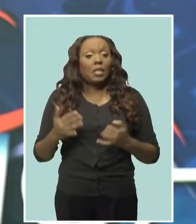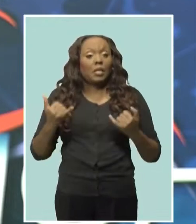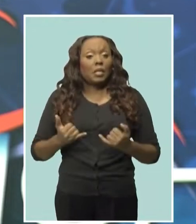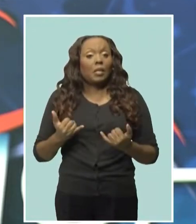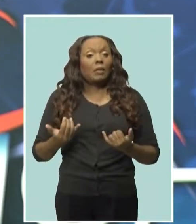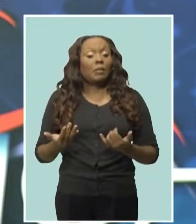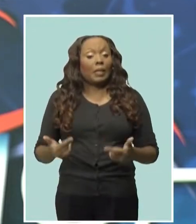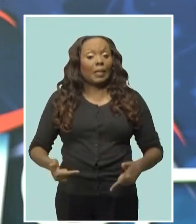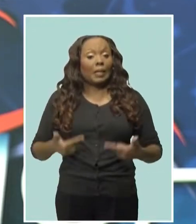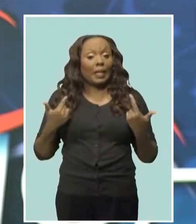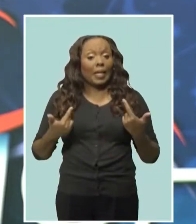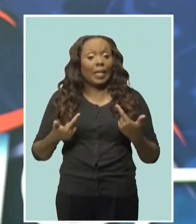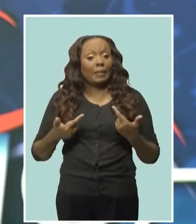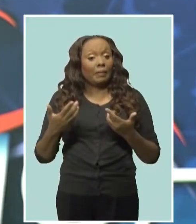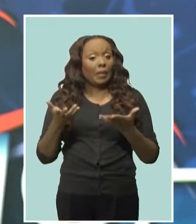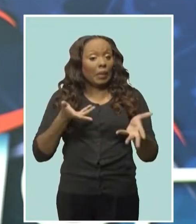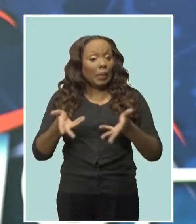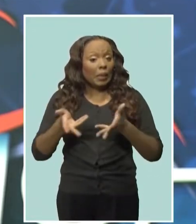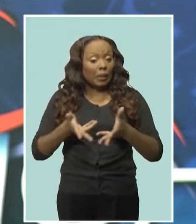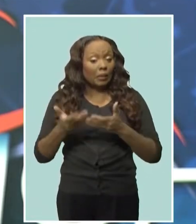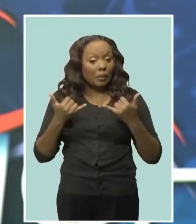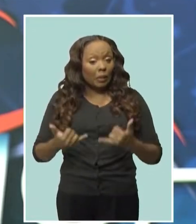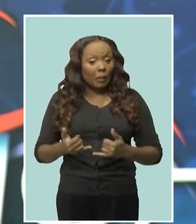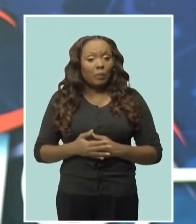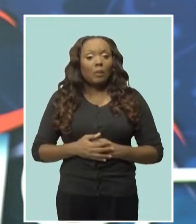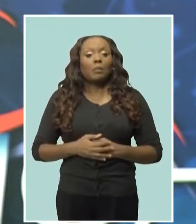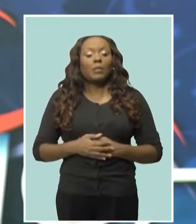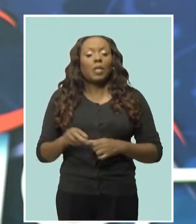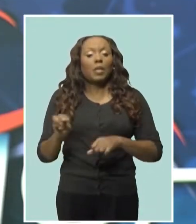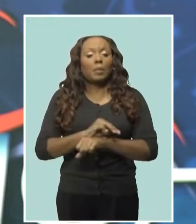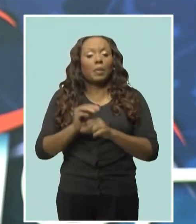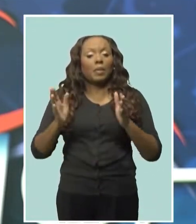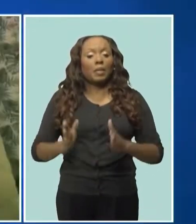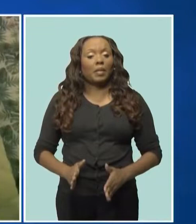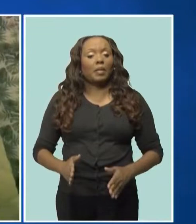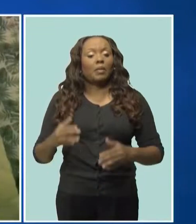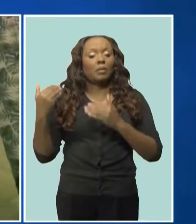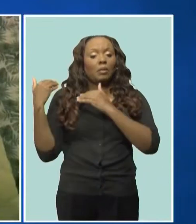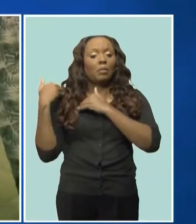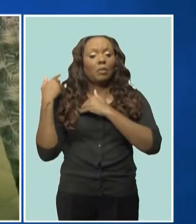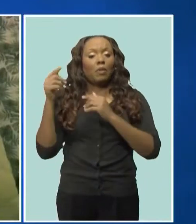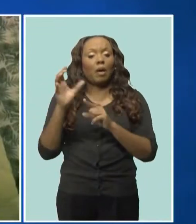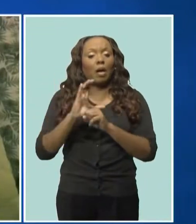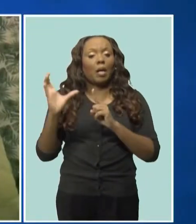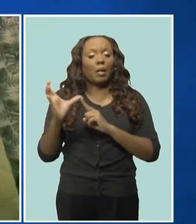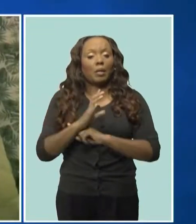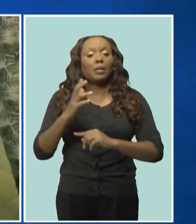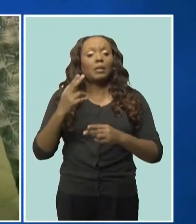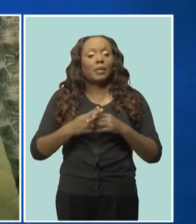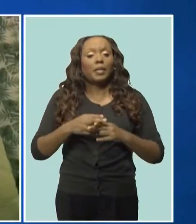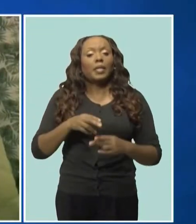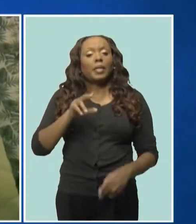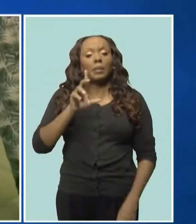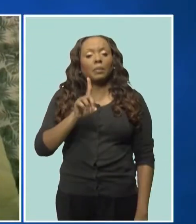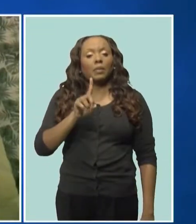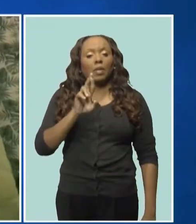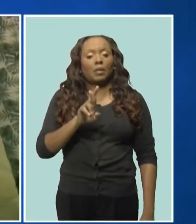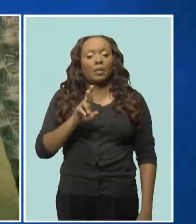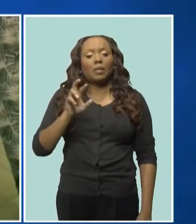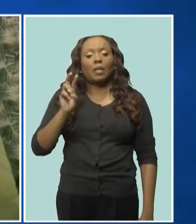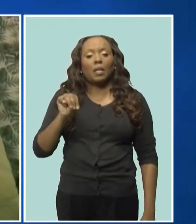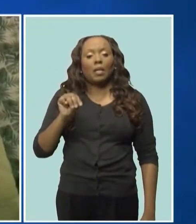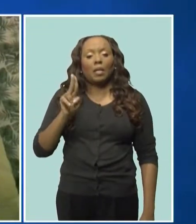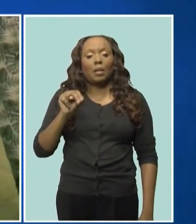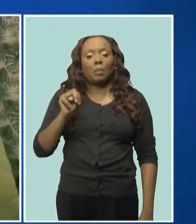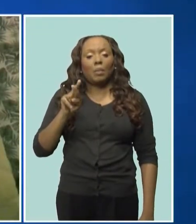historic trip is Minister in the Prime Minister's Office with responsibility for culture, Senator Dr. Chantal Munro-Knight. Dr. Munro-Knight, good